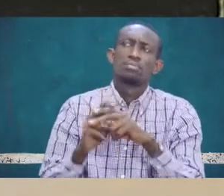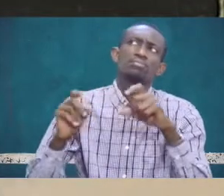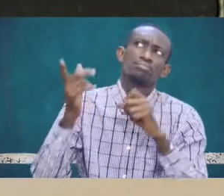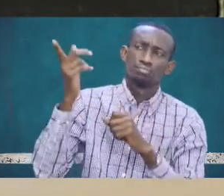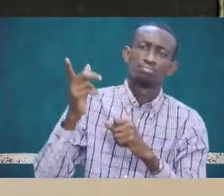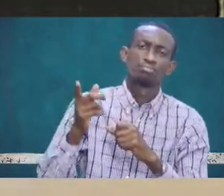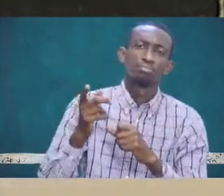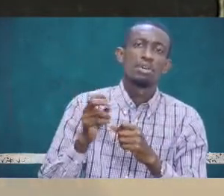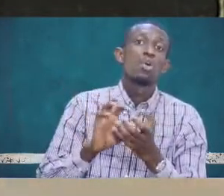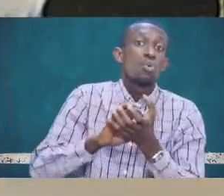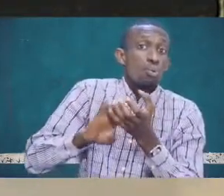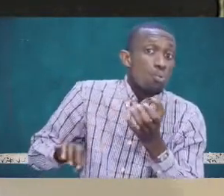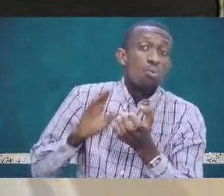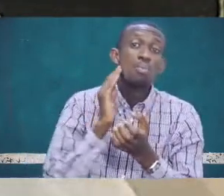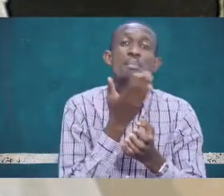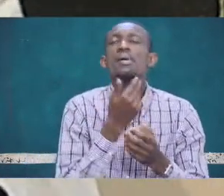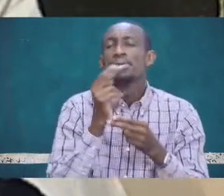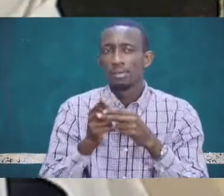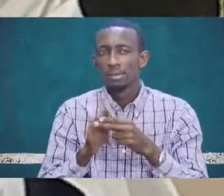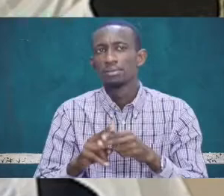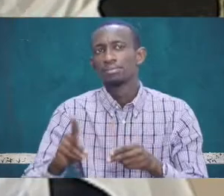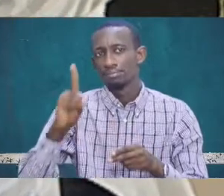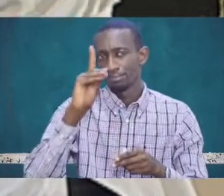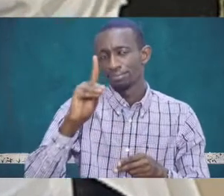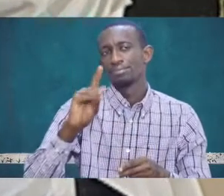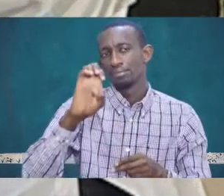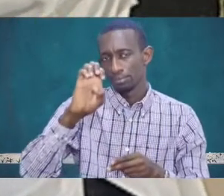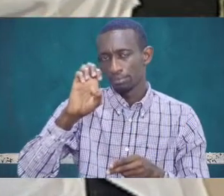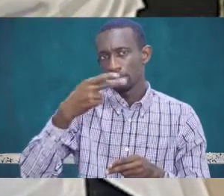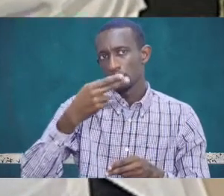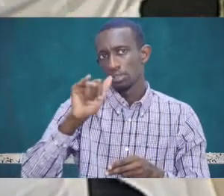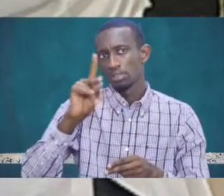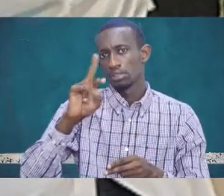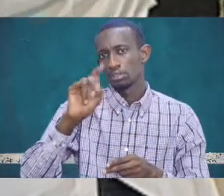of water is the dehydration. Or we can call it elimination